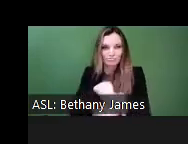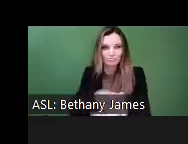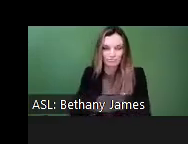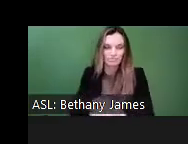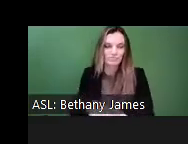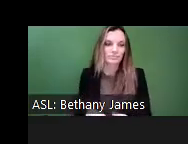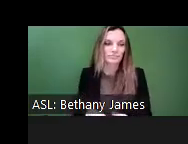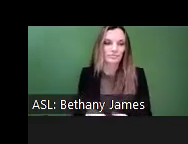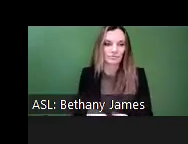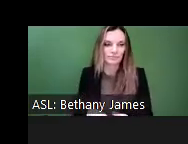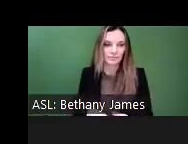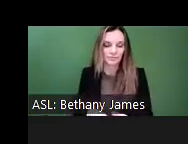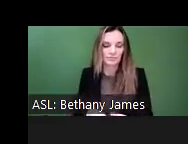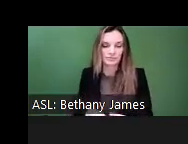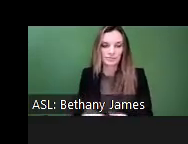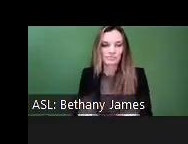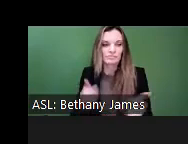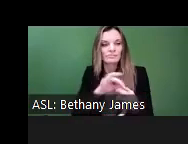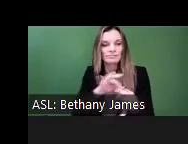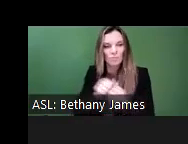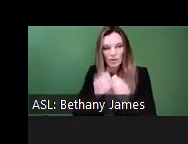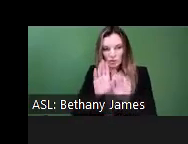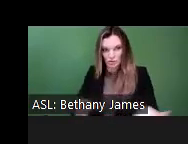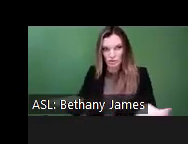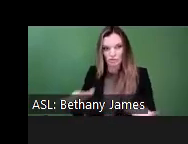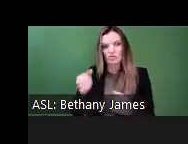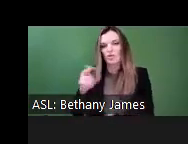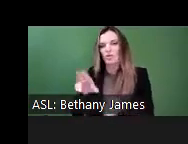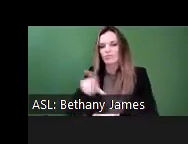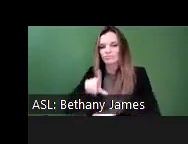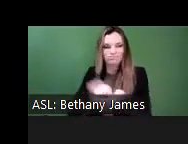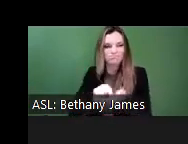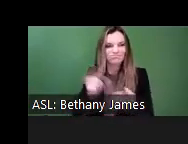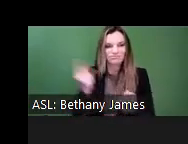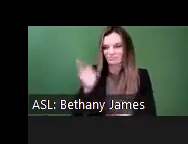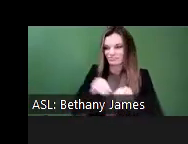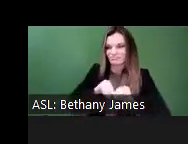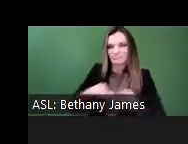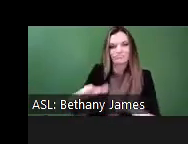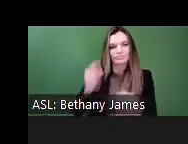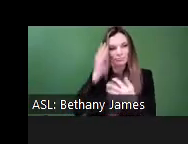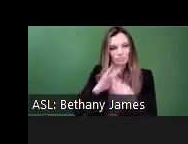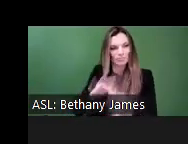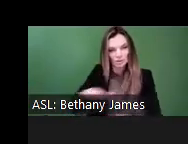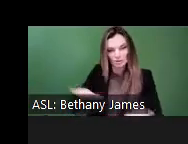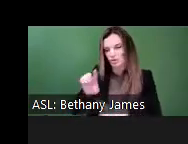as clear as others, and that's when you would want to have your record reviewed. Next slide.